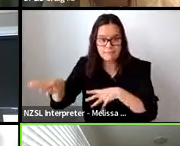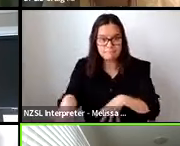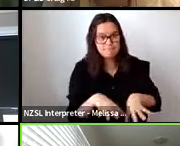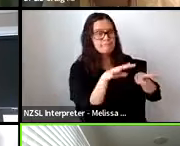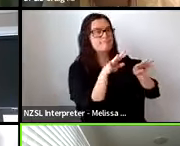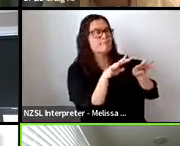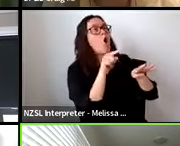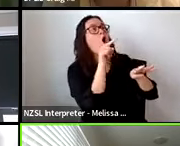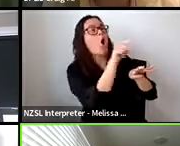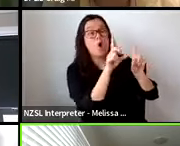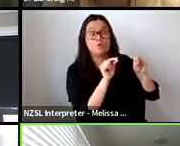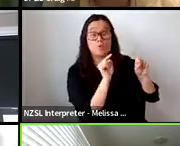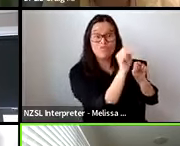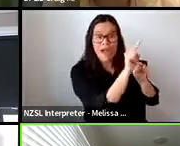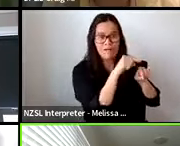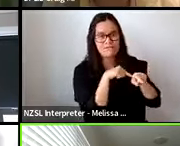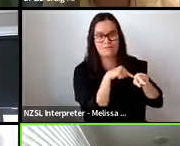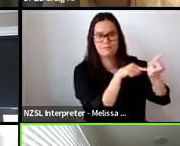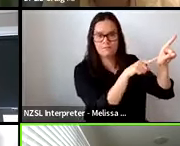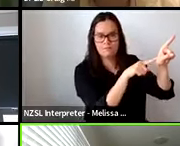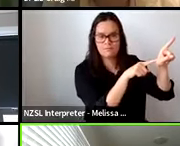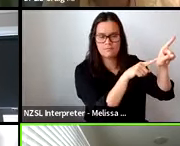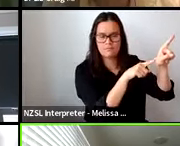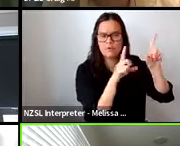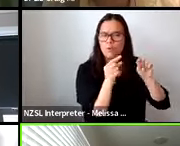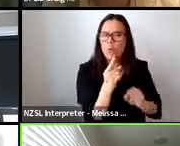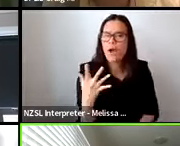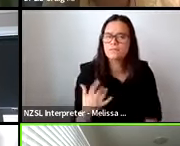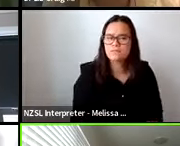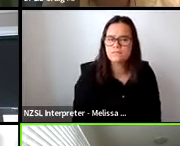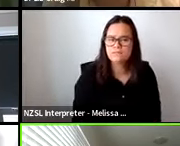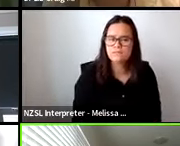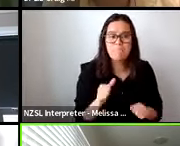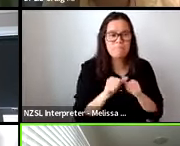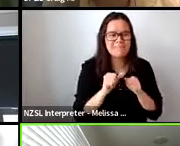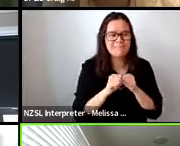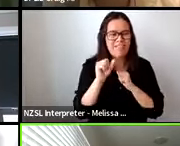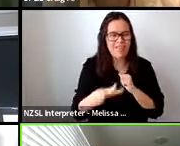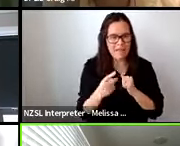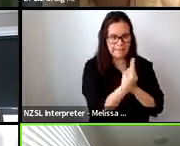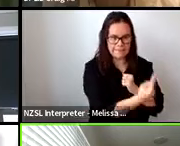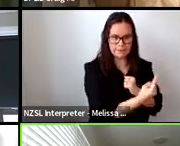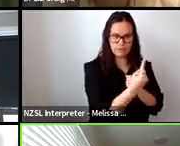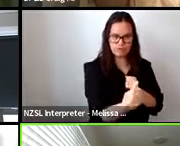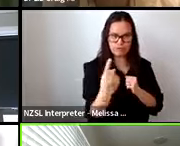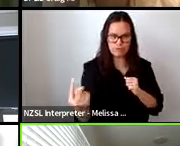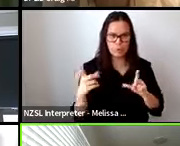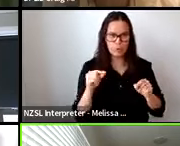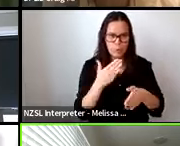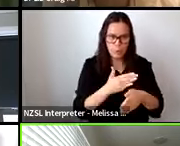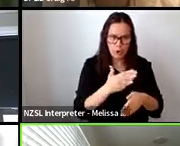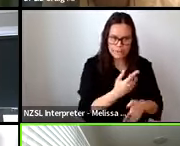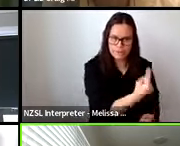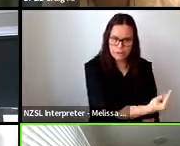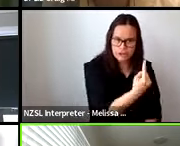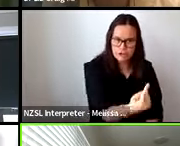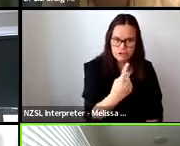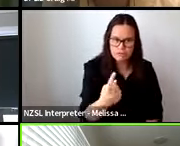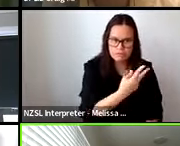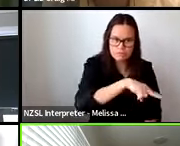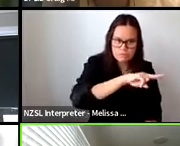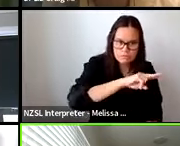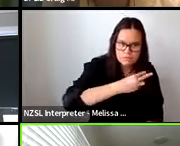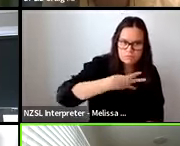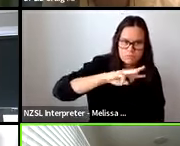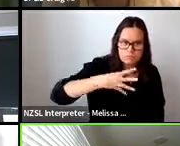Zealanders would prefer not to have to be burdened with that additional cost. And strong